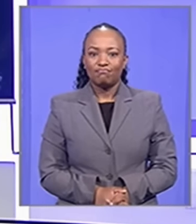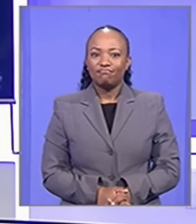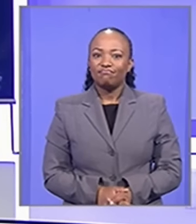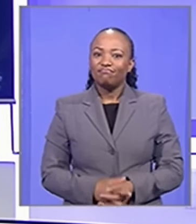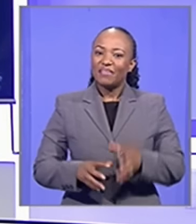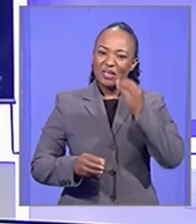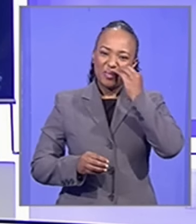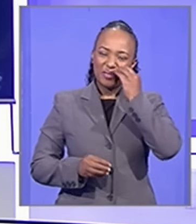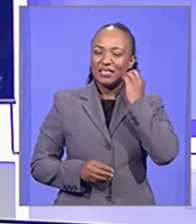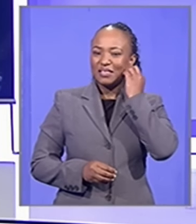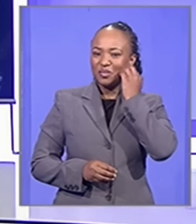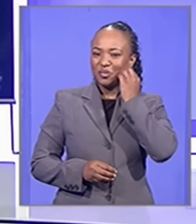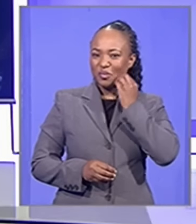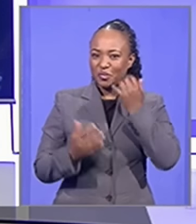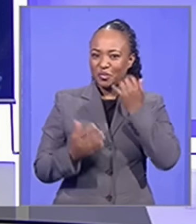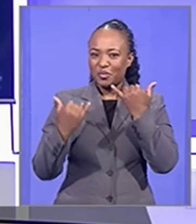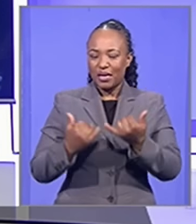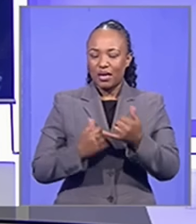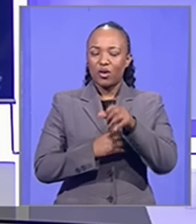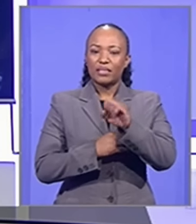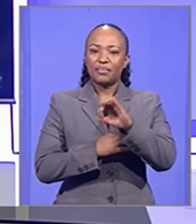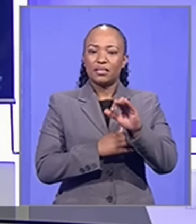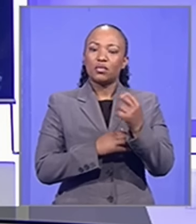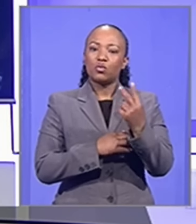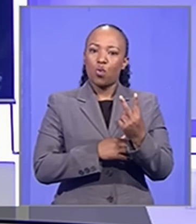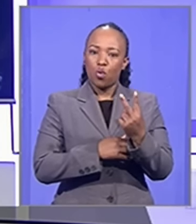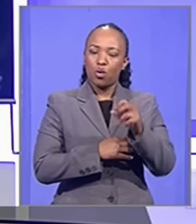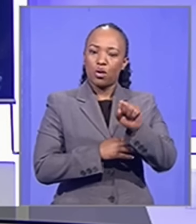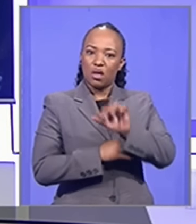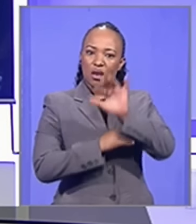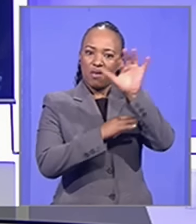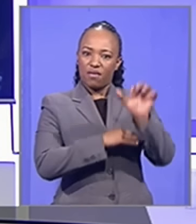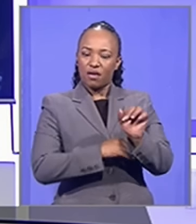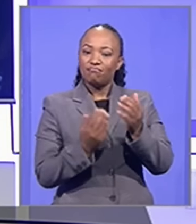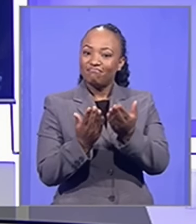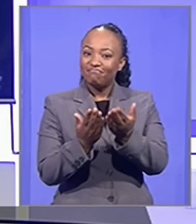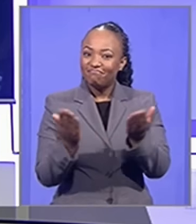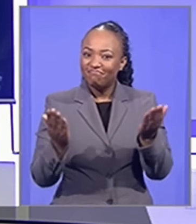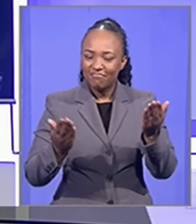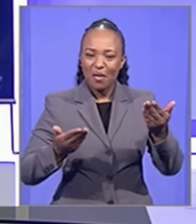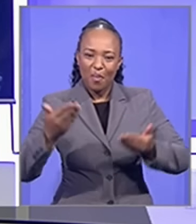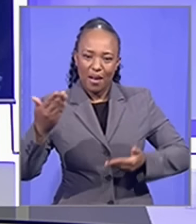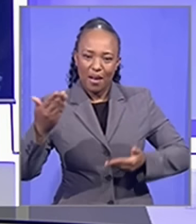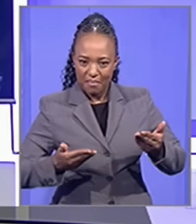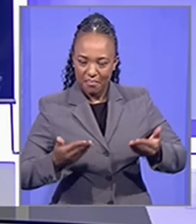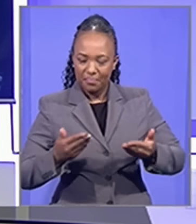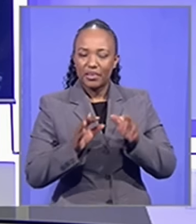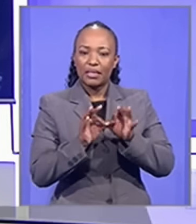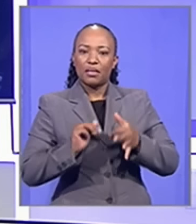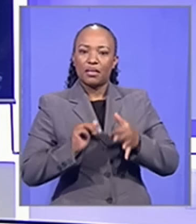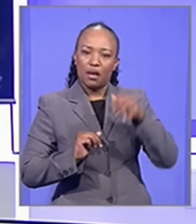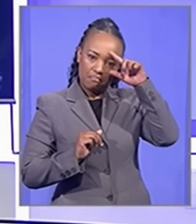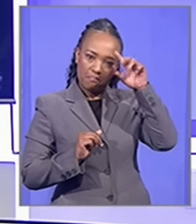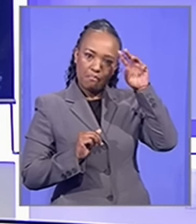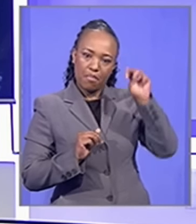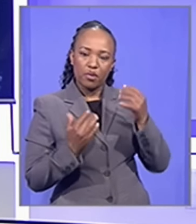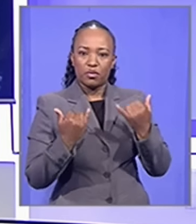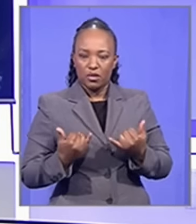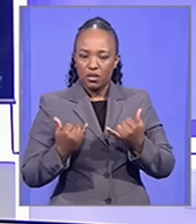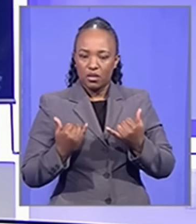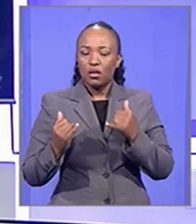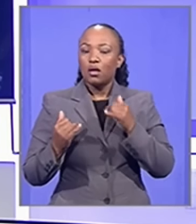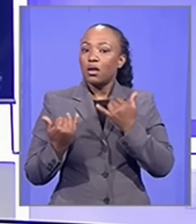Ditaba ka puo ya Sesotho kanaleng ya bobedi ya lekgotla la kgaso la Afrika Borwa moire o amohela re tsamaya mmoho le mpoti mme ha re